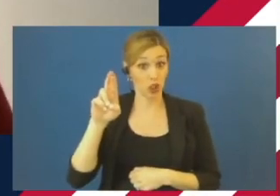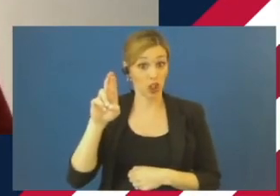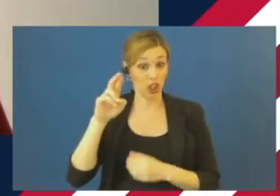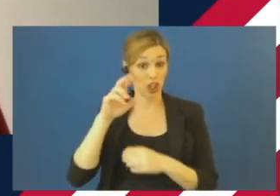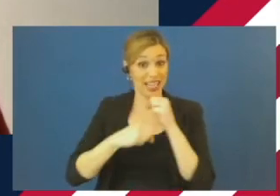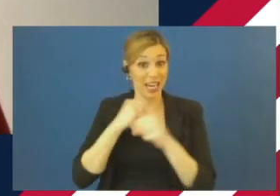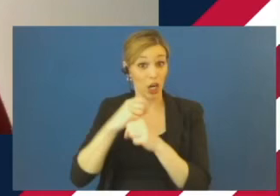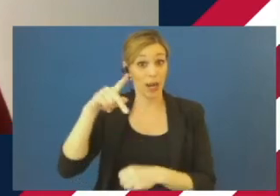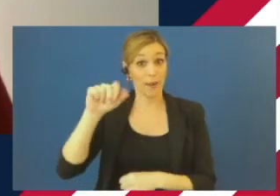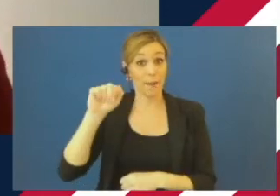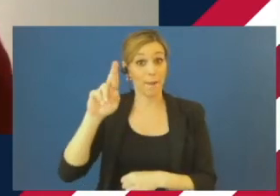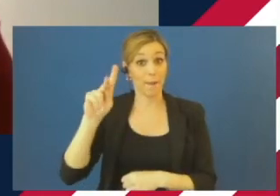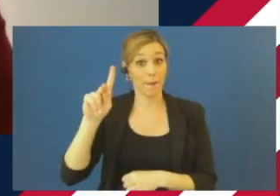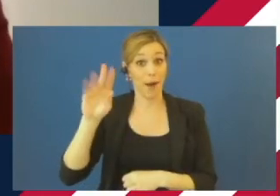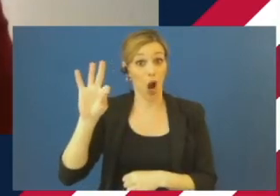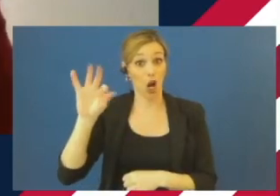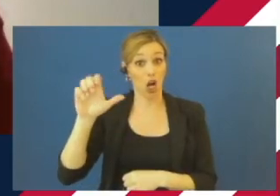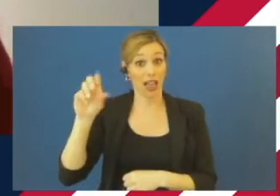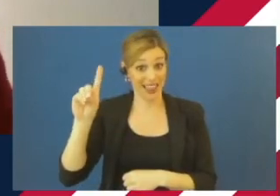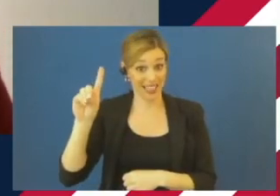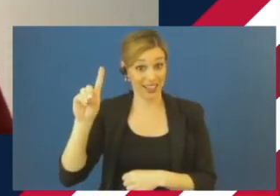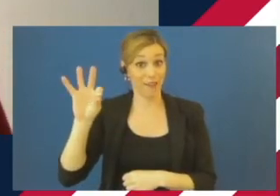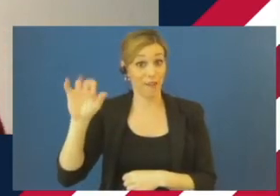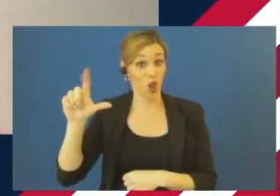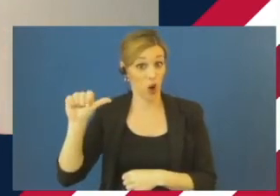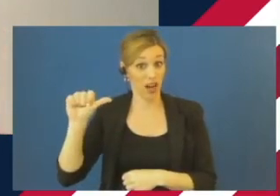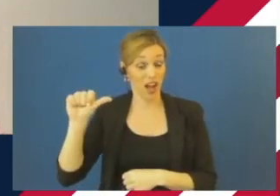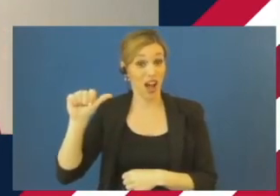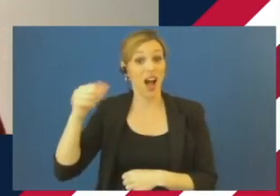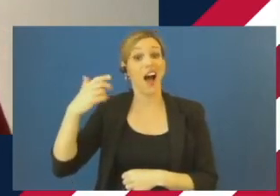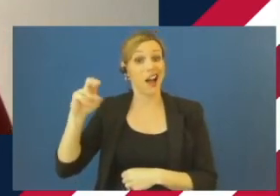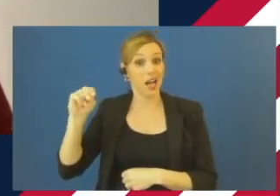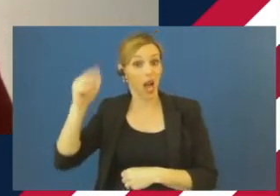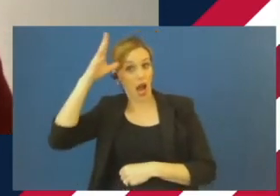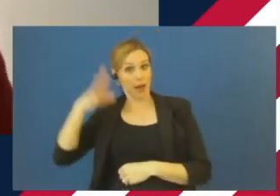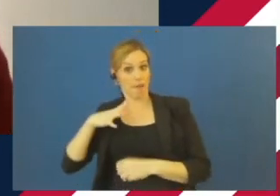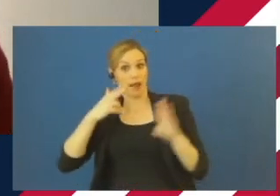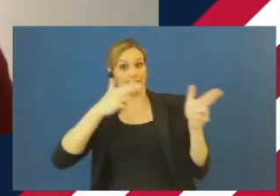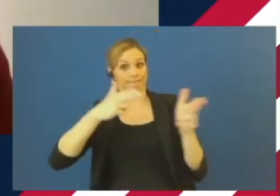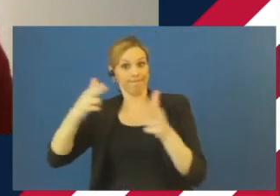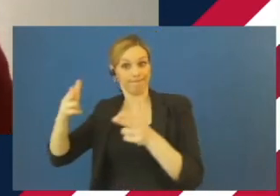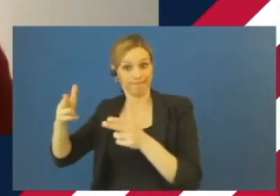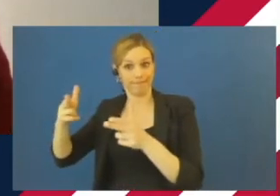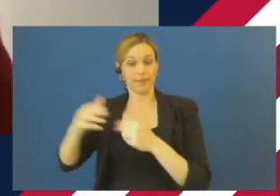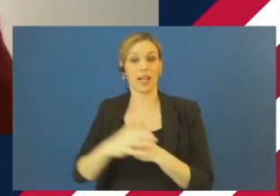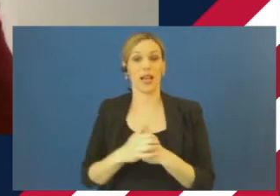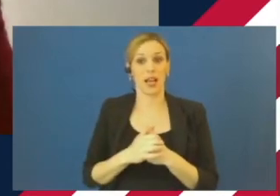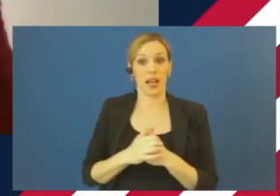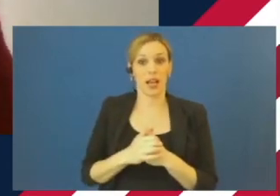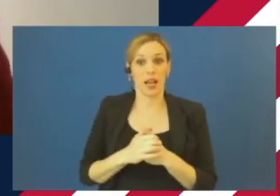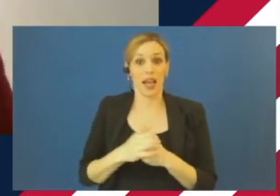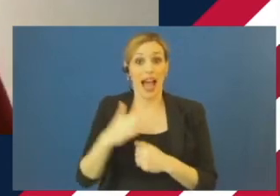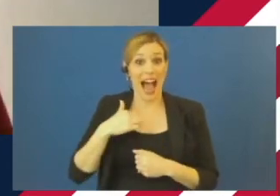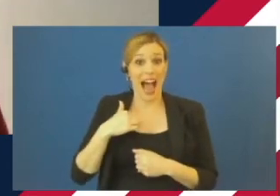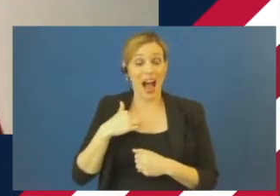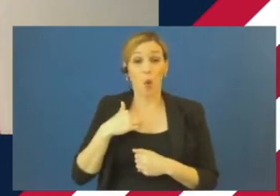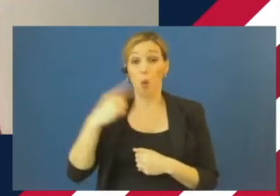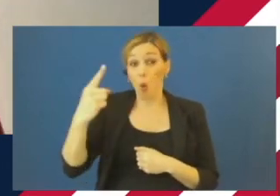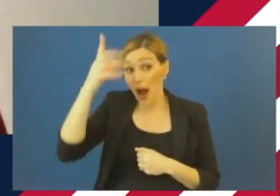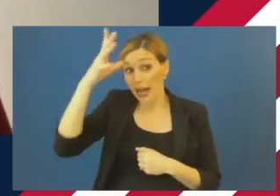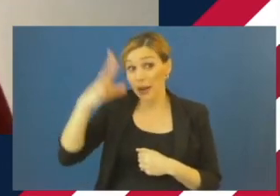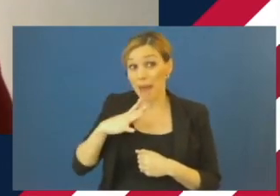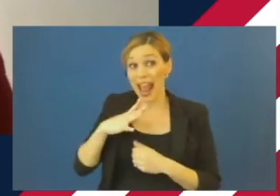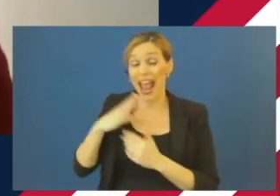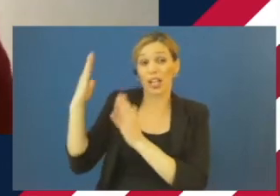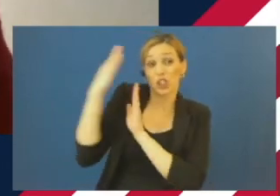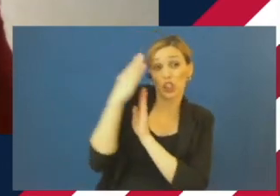our school. I survived that day only because Nicholas Dorrit's body shielded me from the beret of bullets as I laid beneath him. He and my